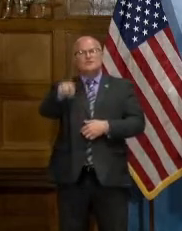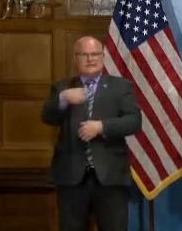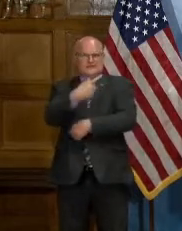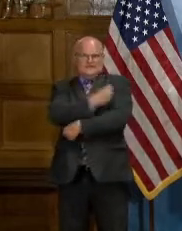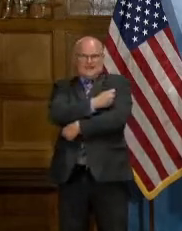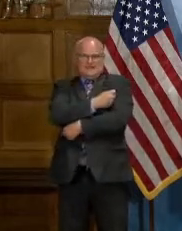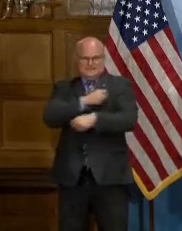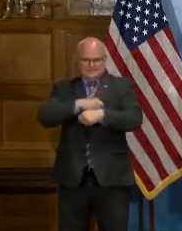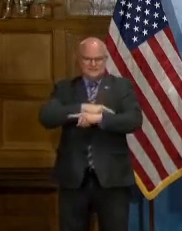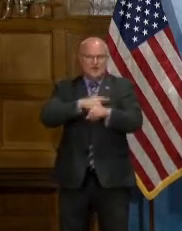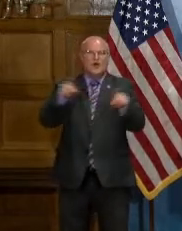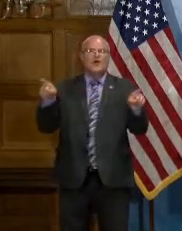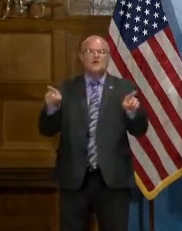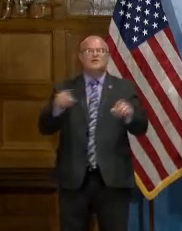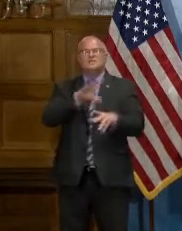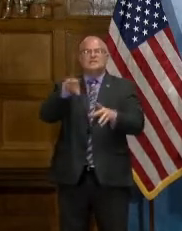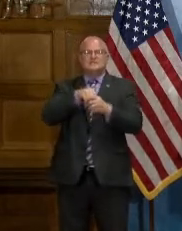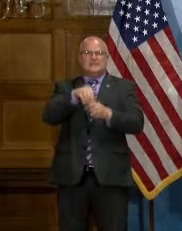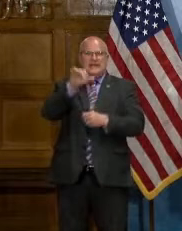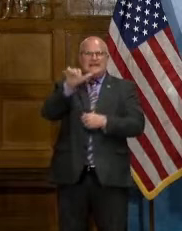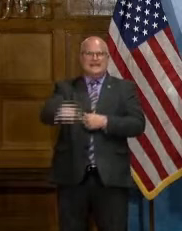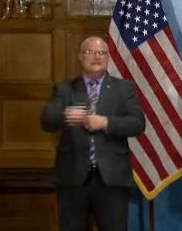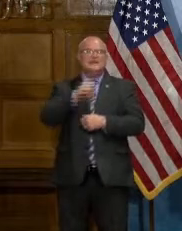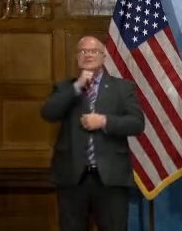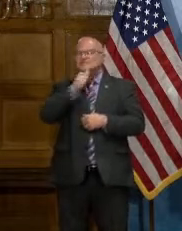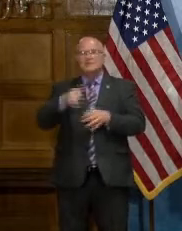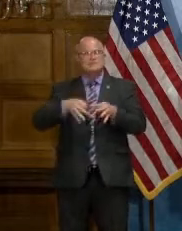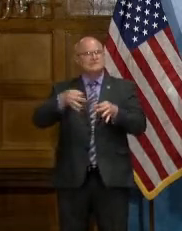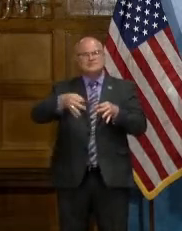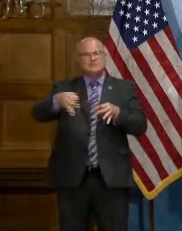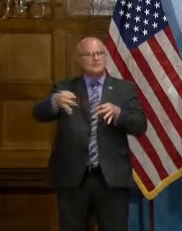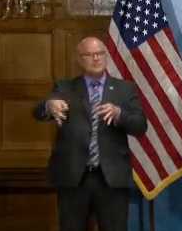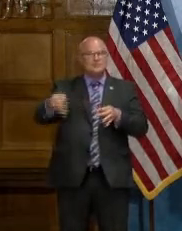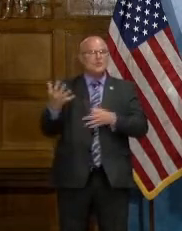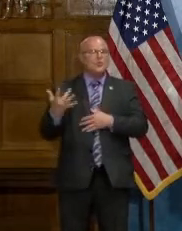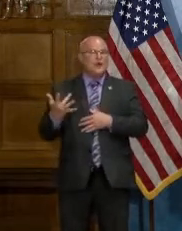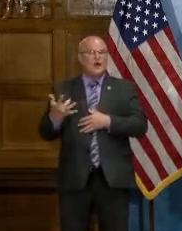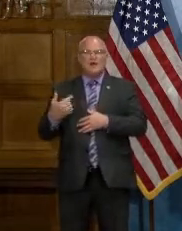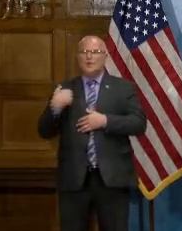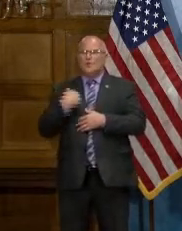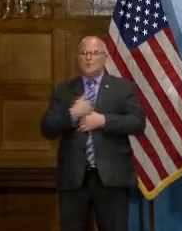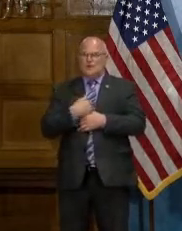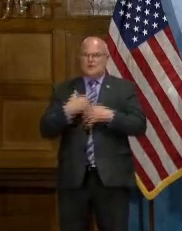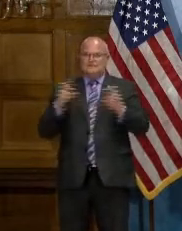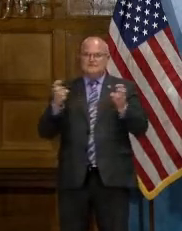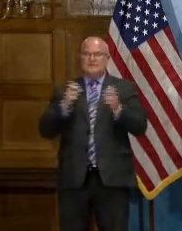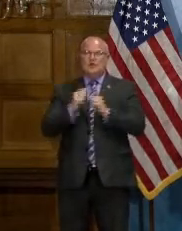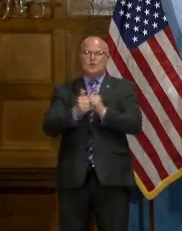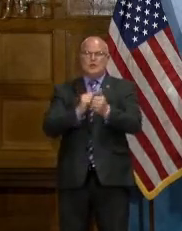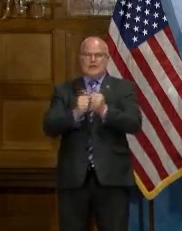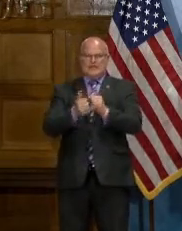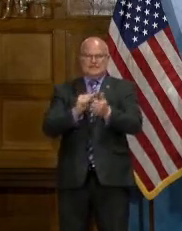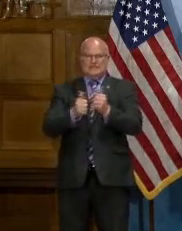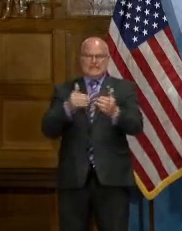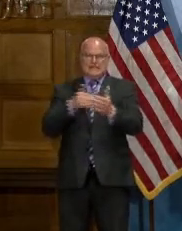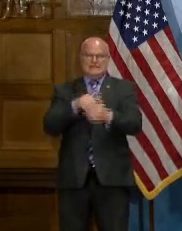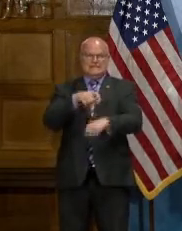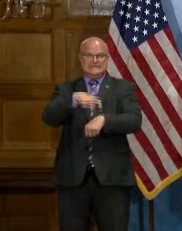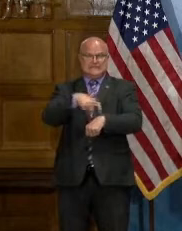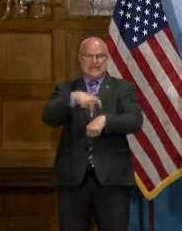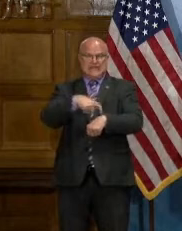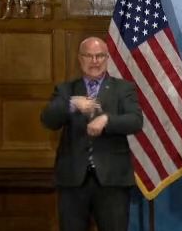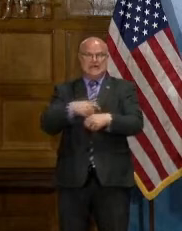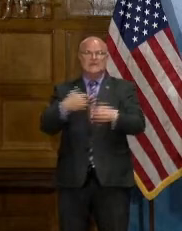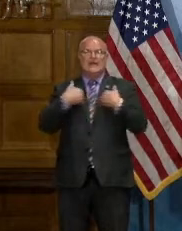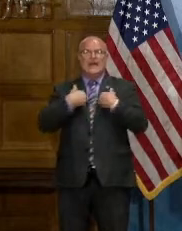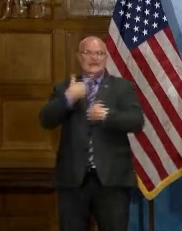everyone to participate in this. Don't delay, because we are in a race. We're in a race against time to